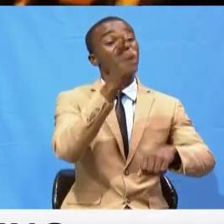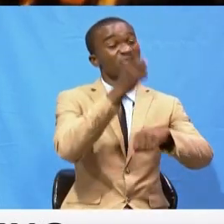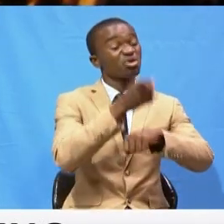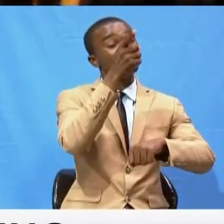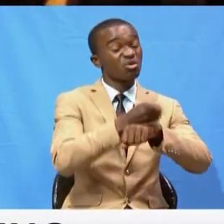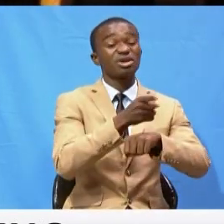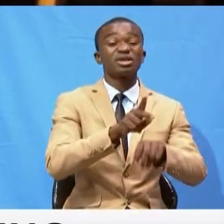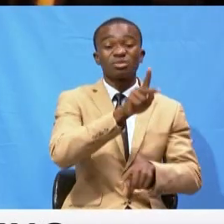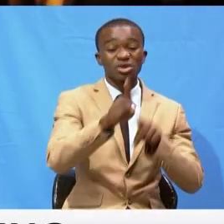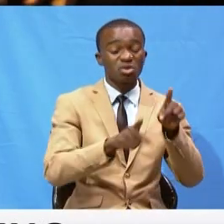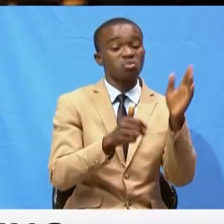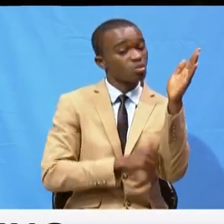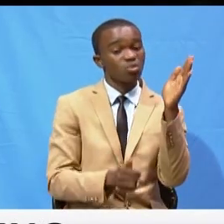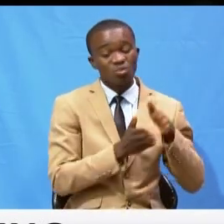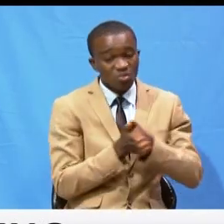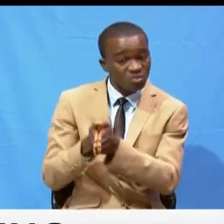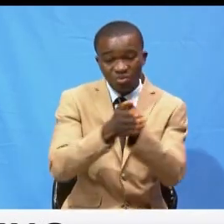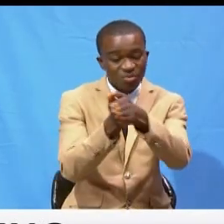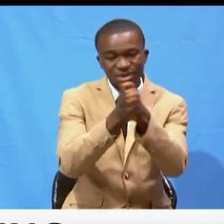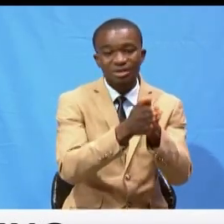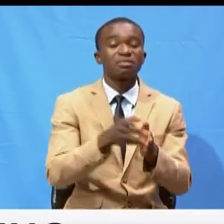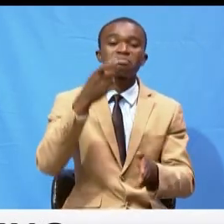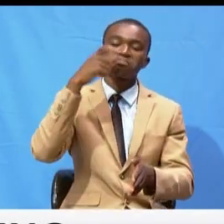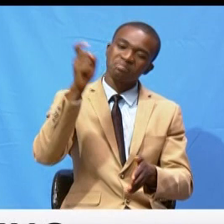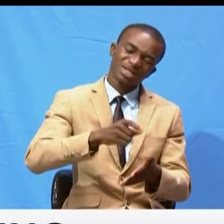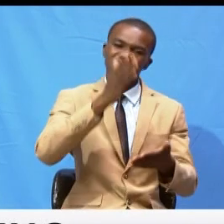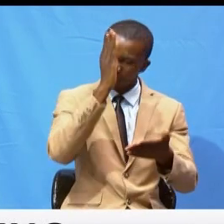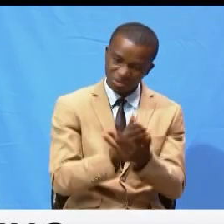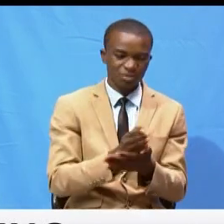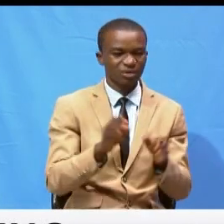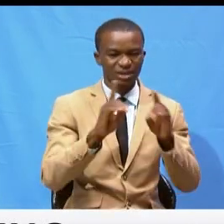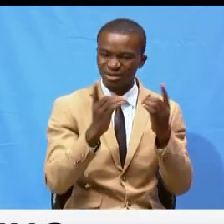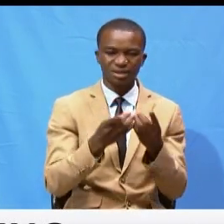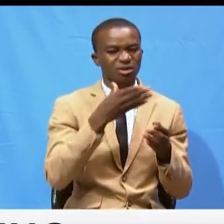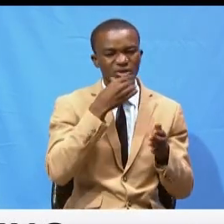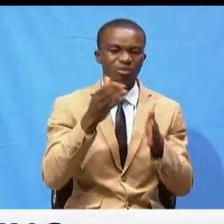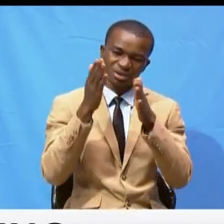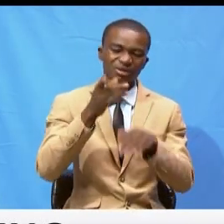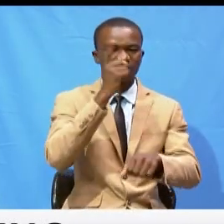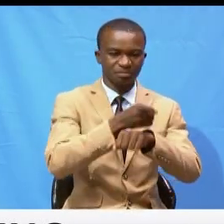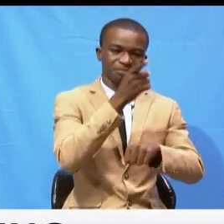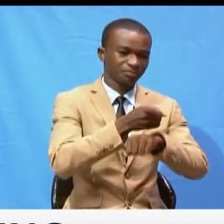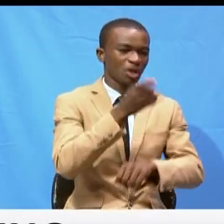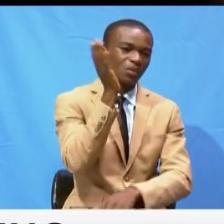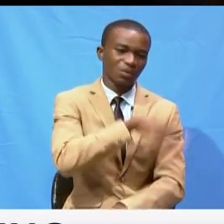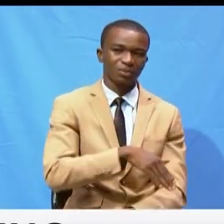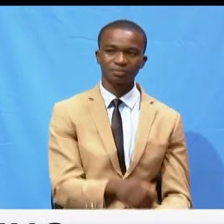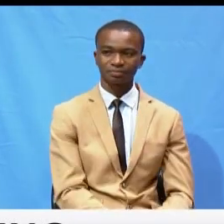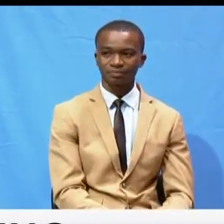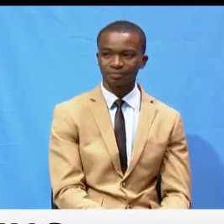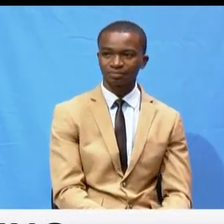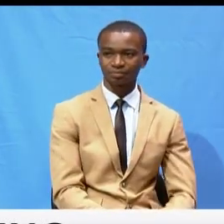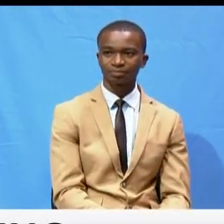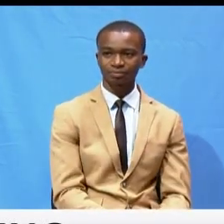the perpetrators of such activities. I'm here at Mukamba village, where we have